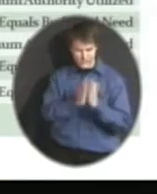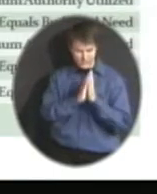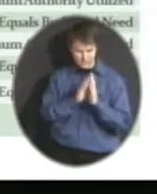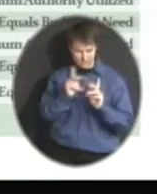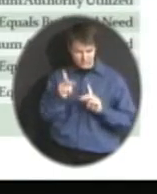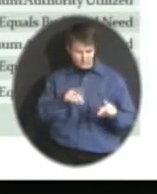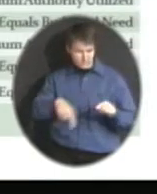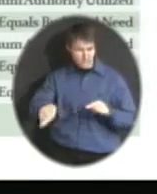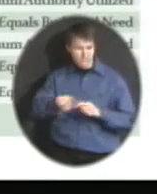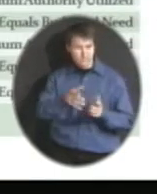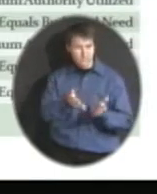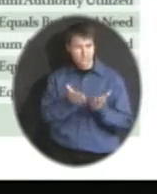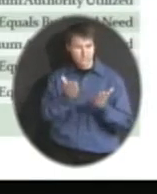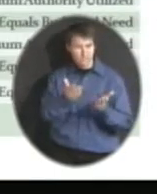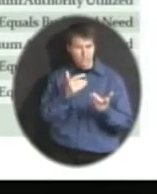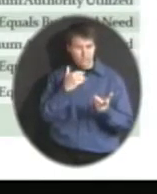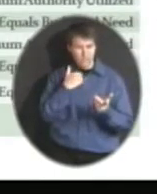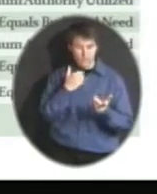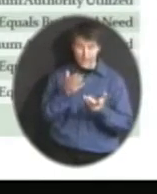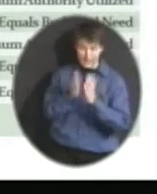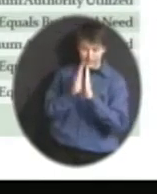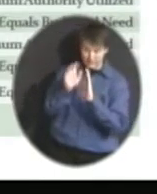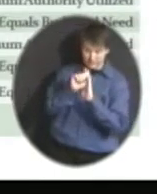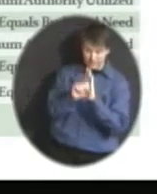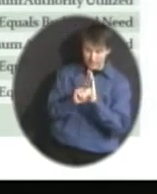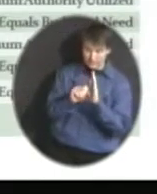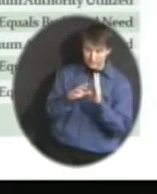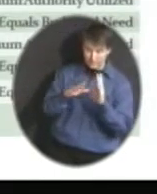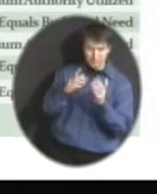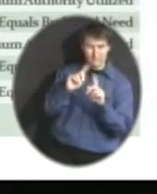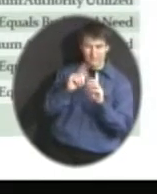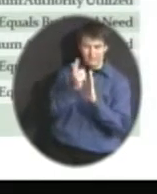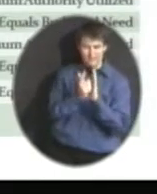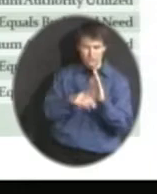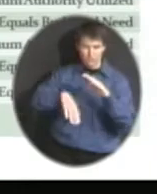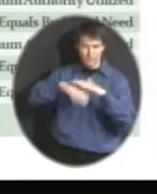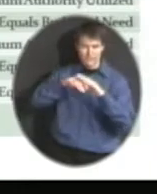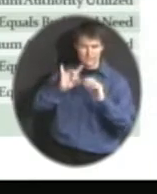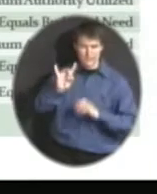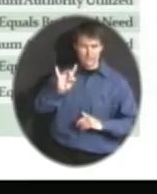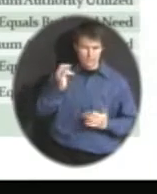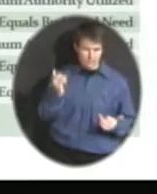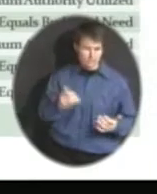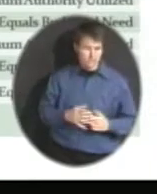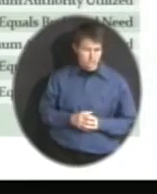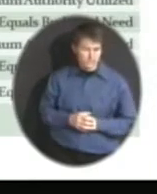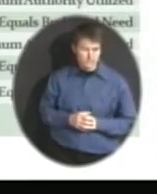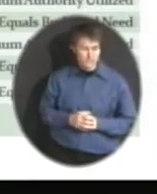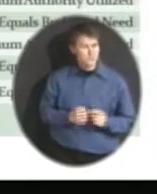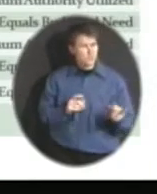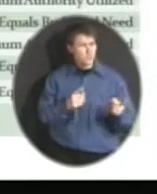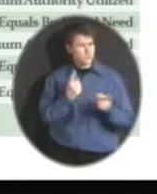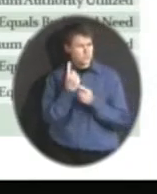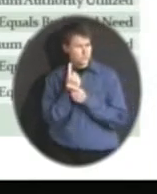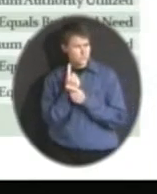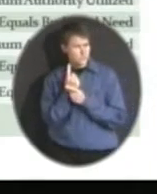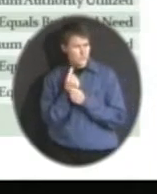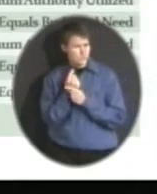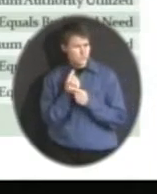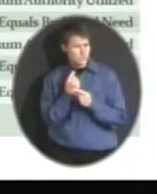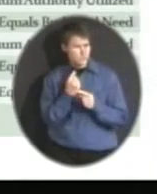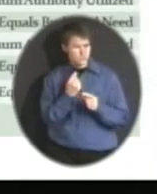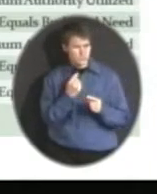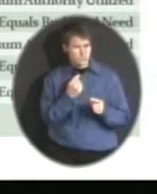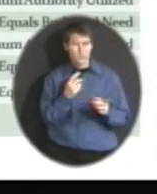legal max of 8, in the state. At this point, the legal max is 8. It would just put us over last year's total, is Right. what that